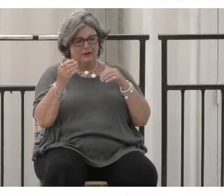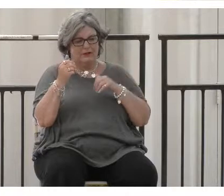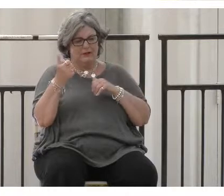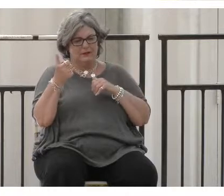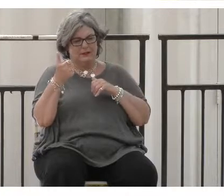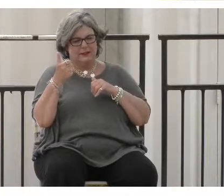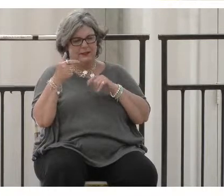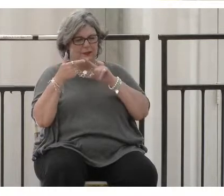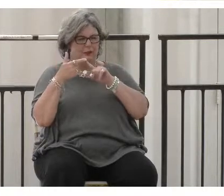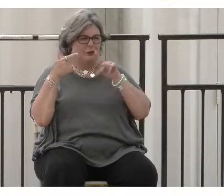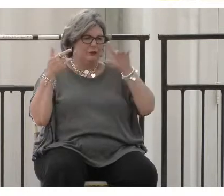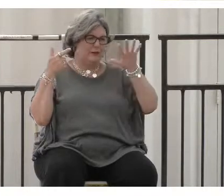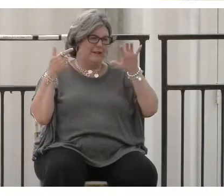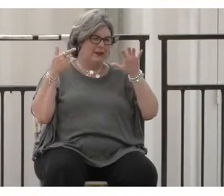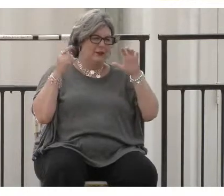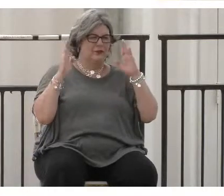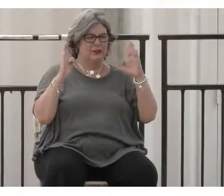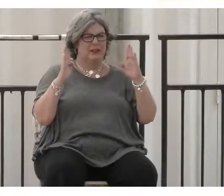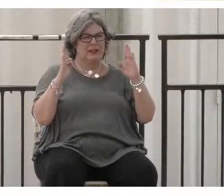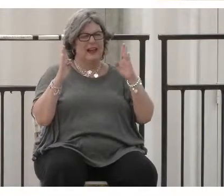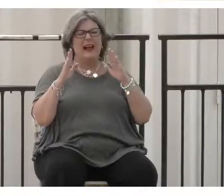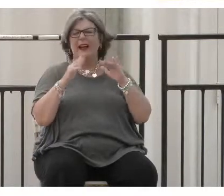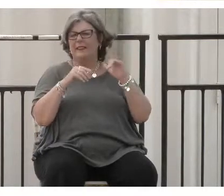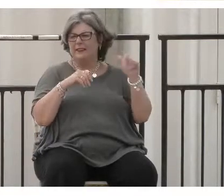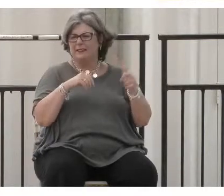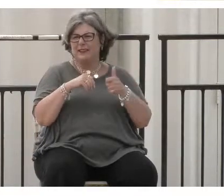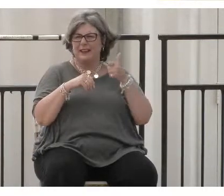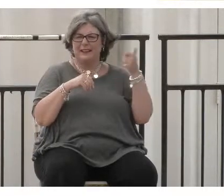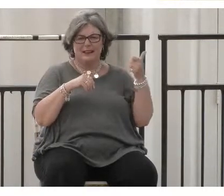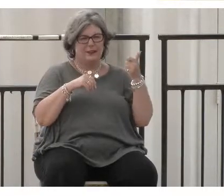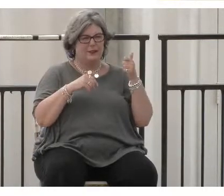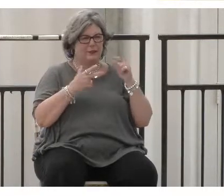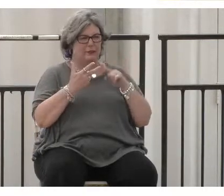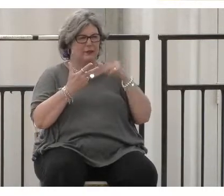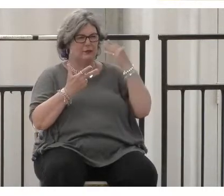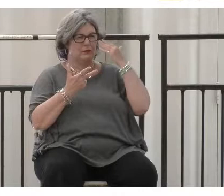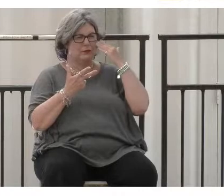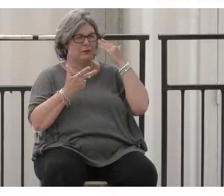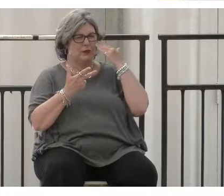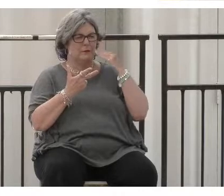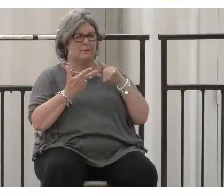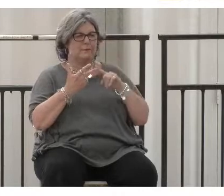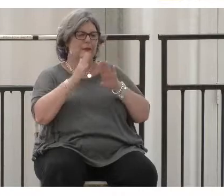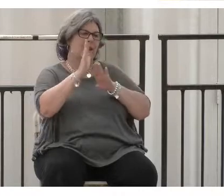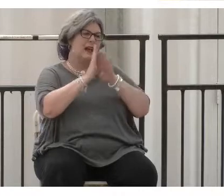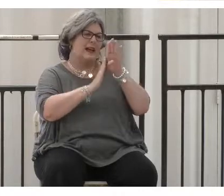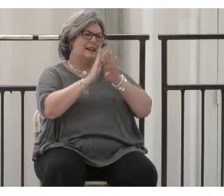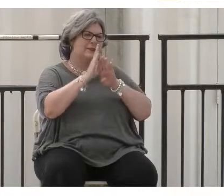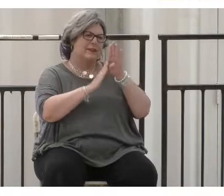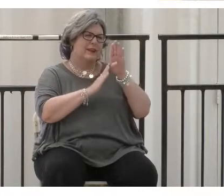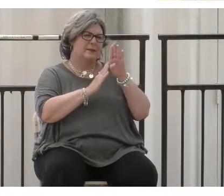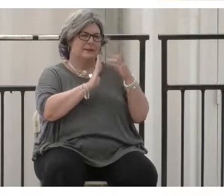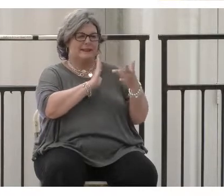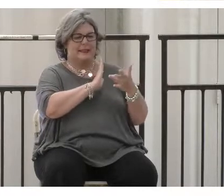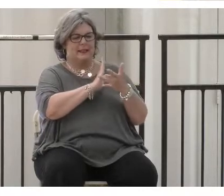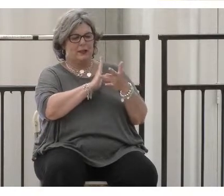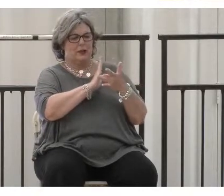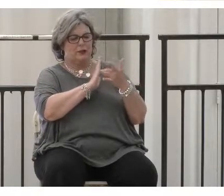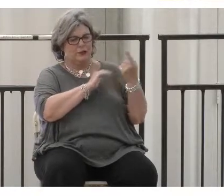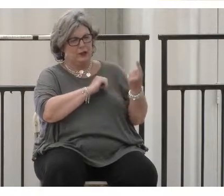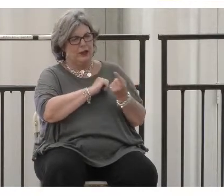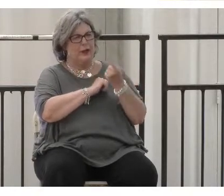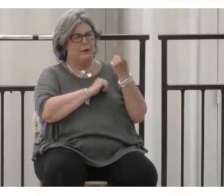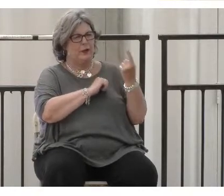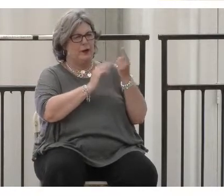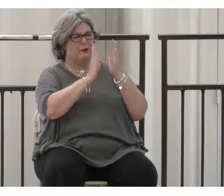500 meters square. And of course, there is a knowledge economy and developed technology. And we